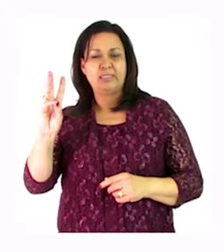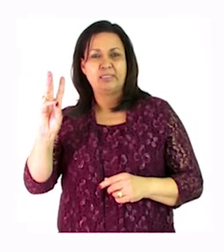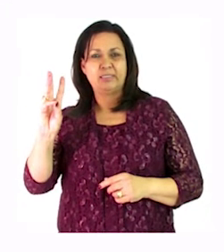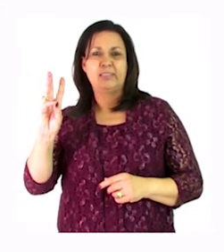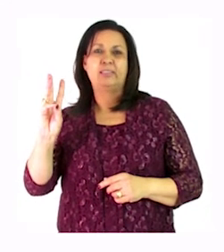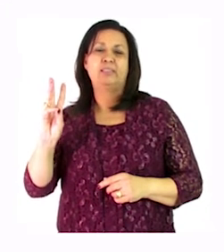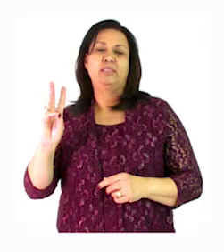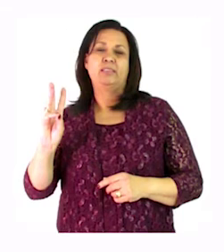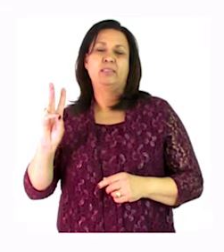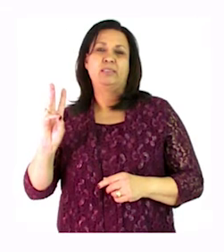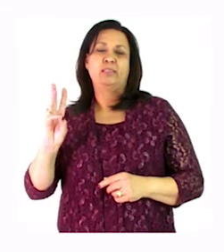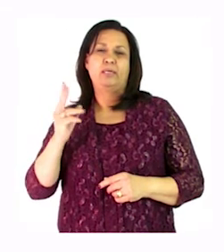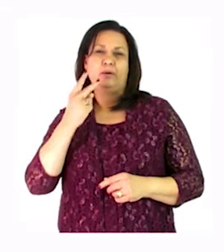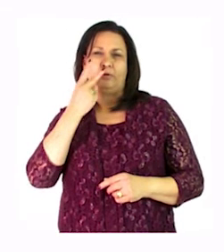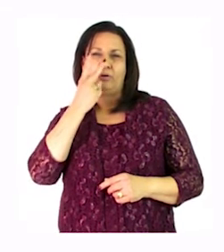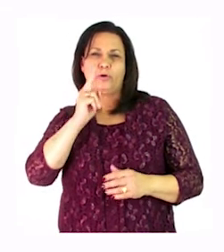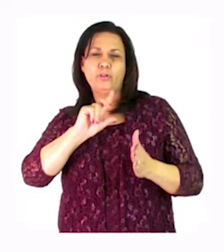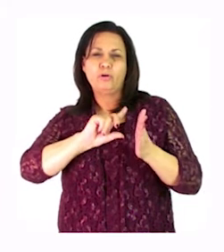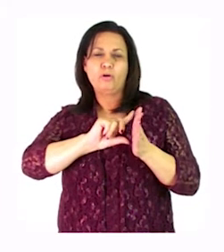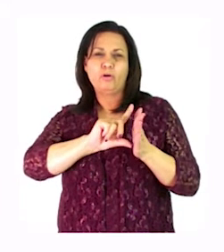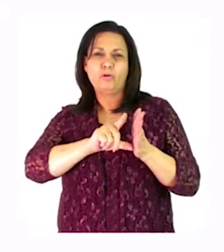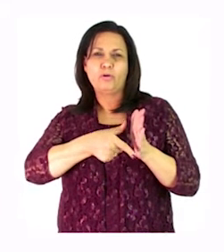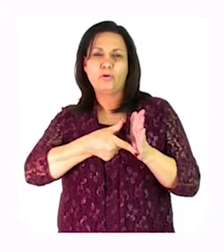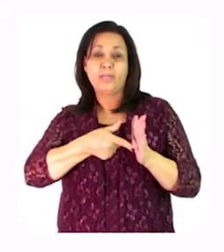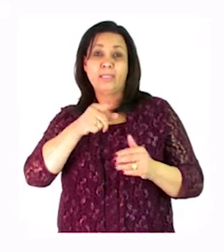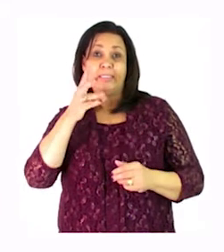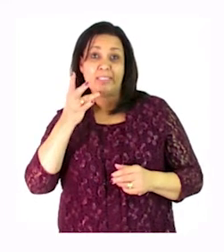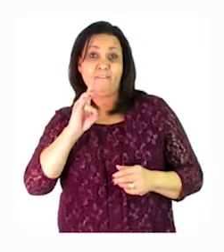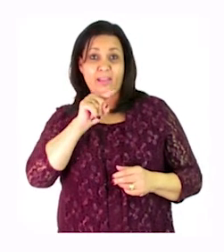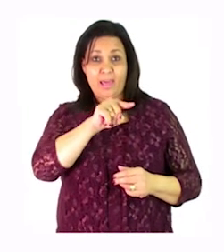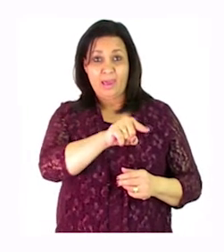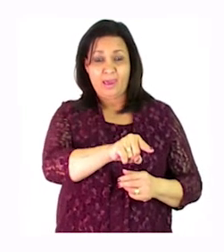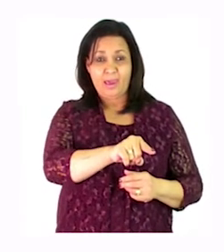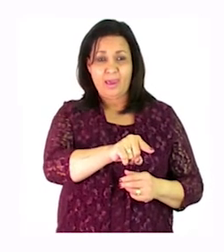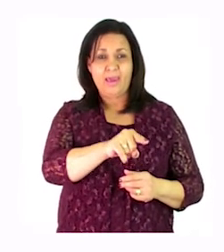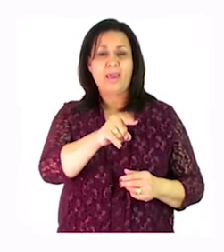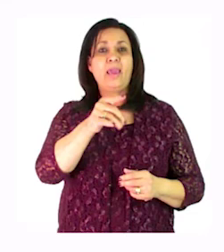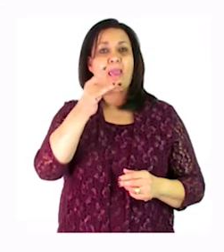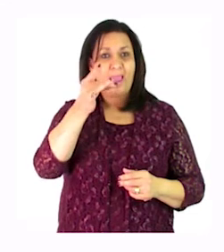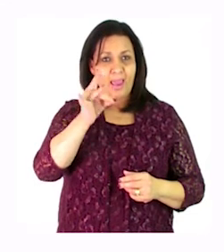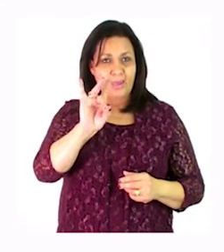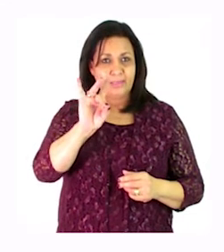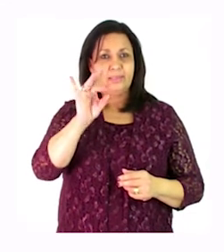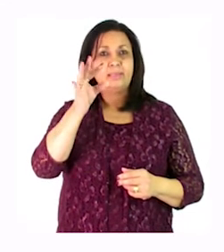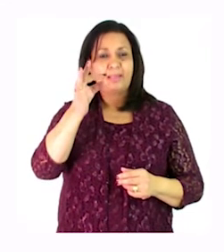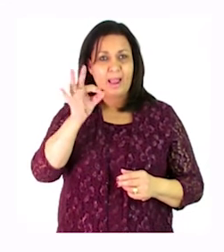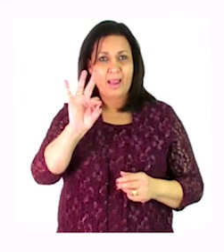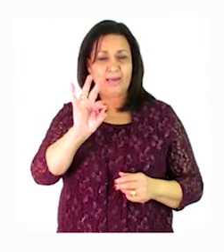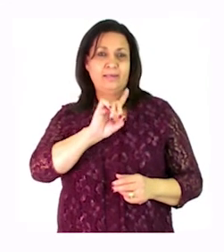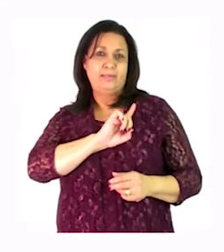6. And if you look at the clock, 7 is already there. Then we go to 8,